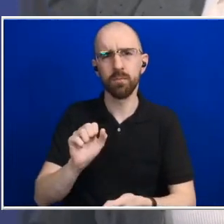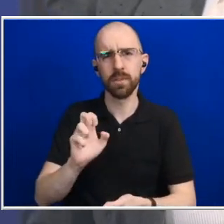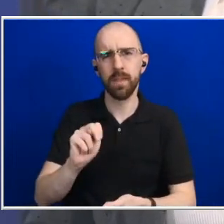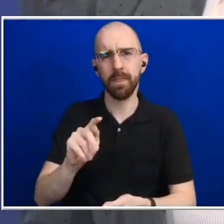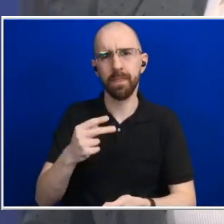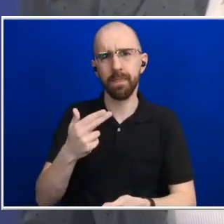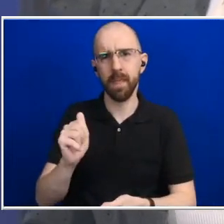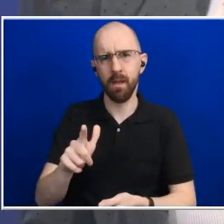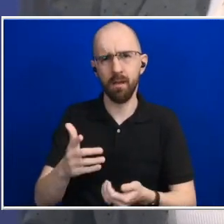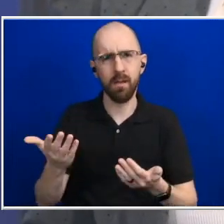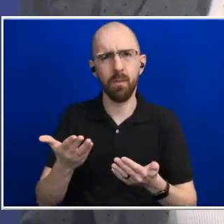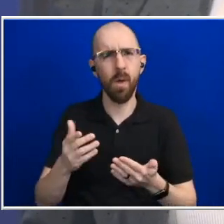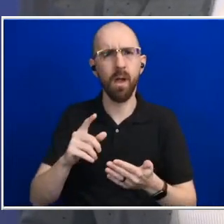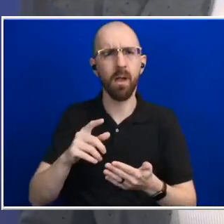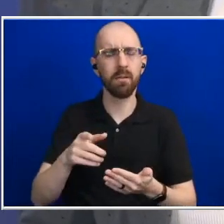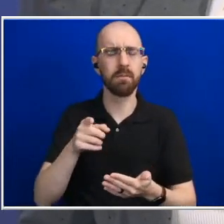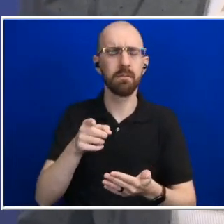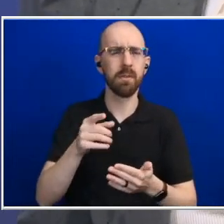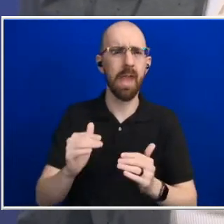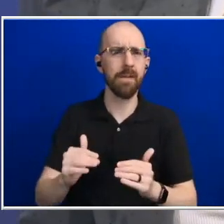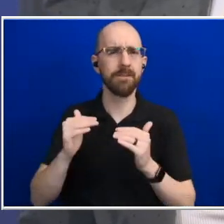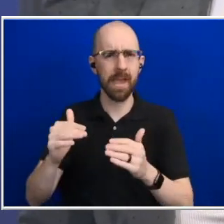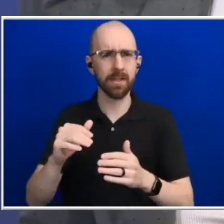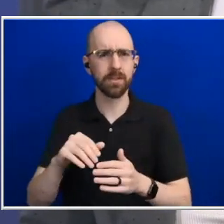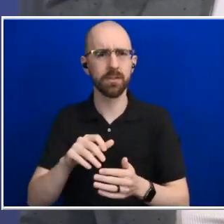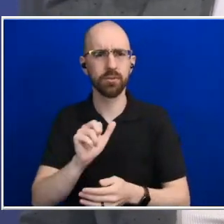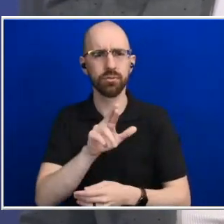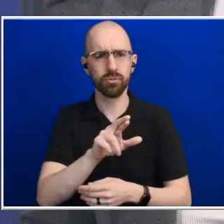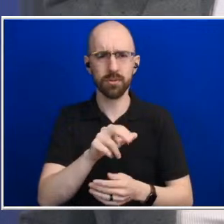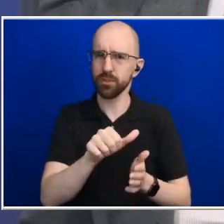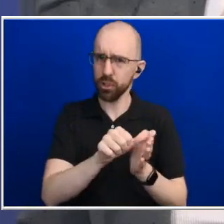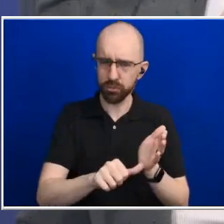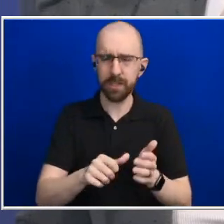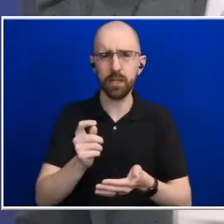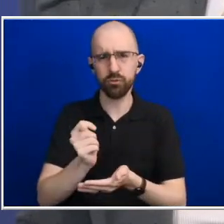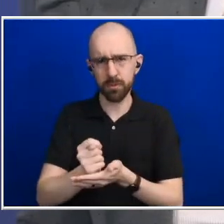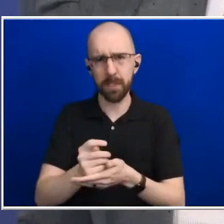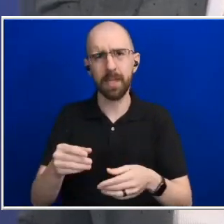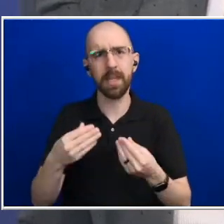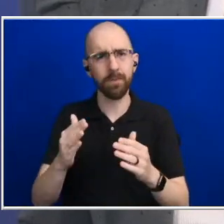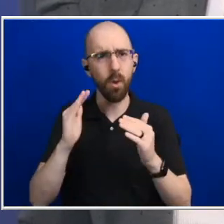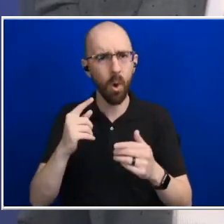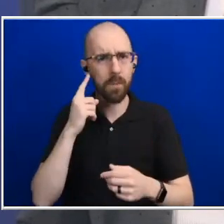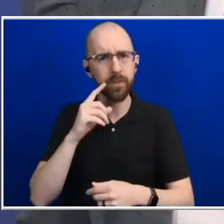in surgery and treatment give you hope for the future of sarcoma treatment?